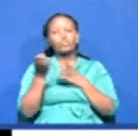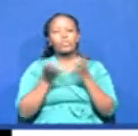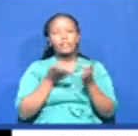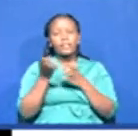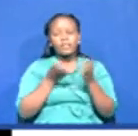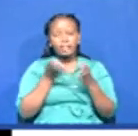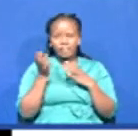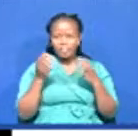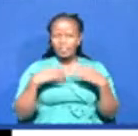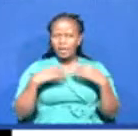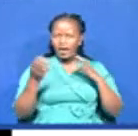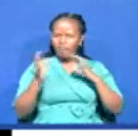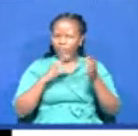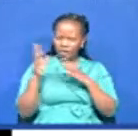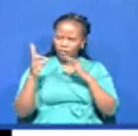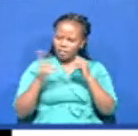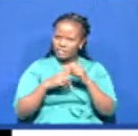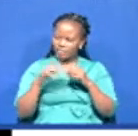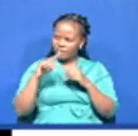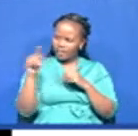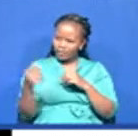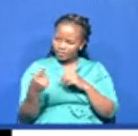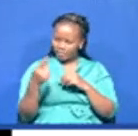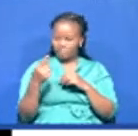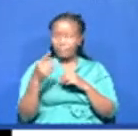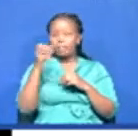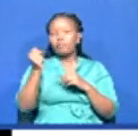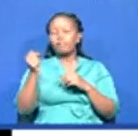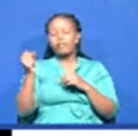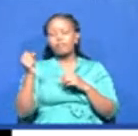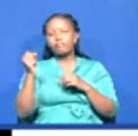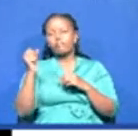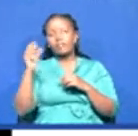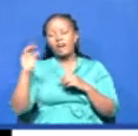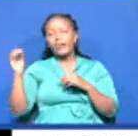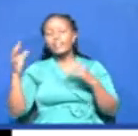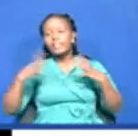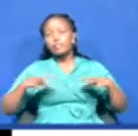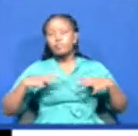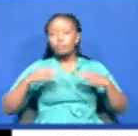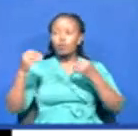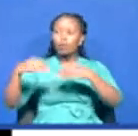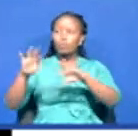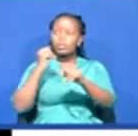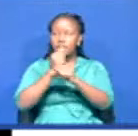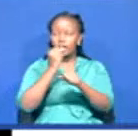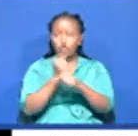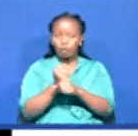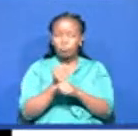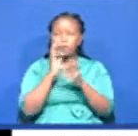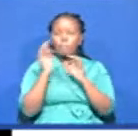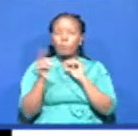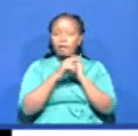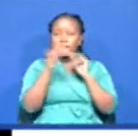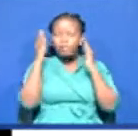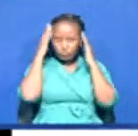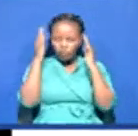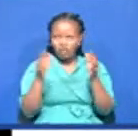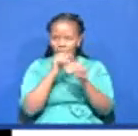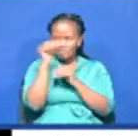about 7,500 people losing their jobs. And when you look at the multiplying effect, then you're talking